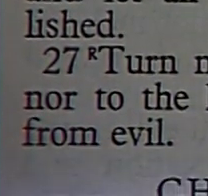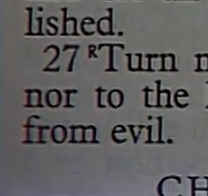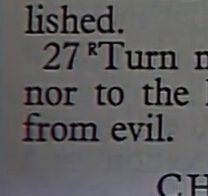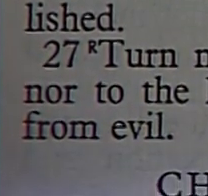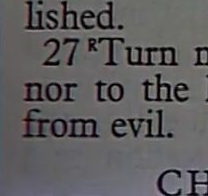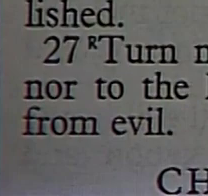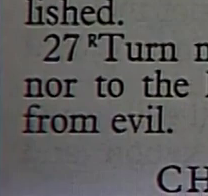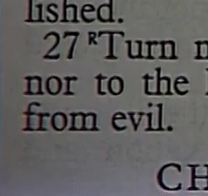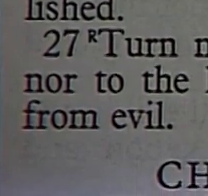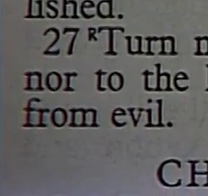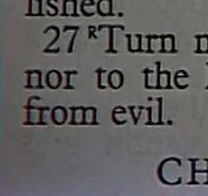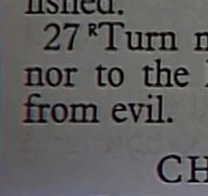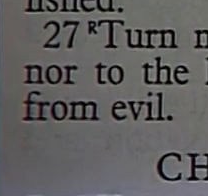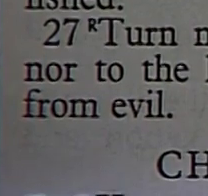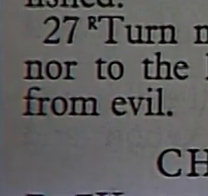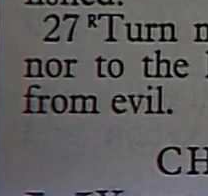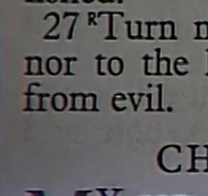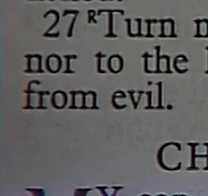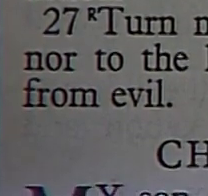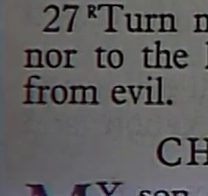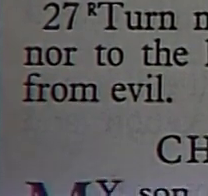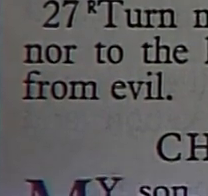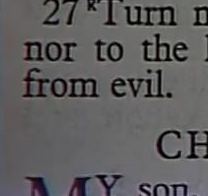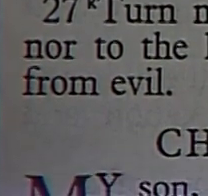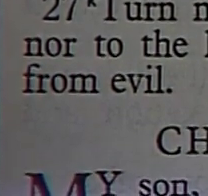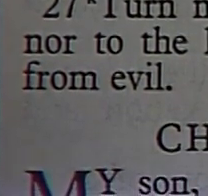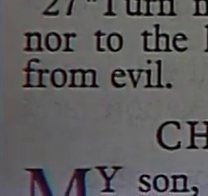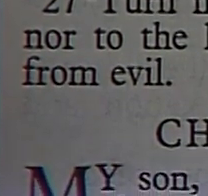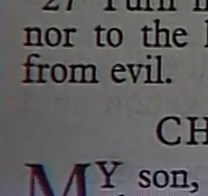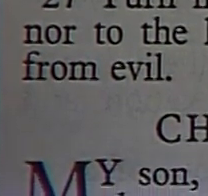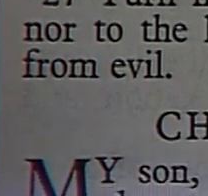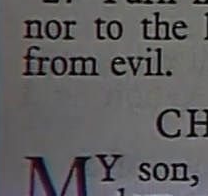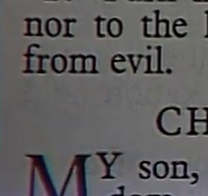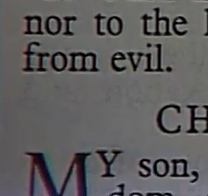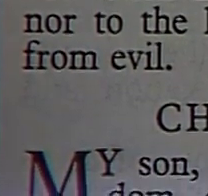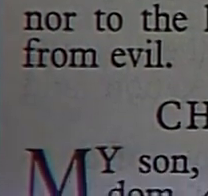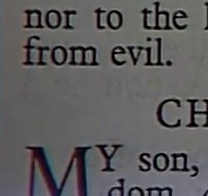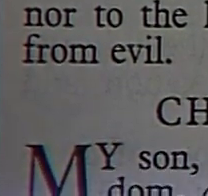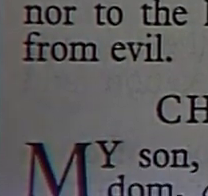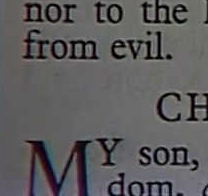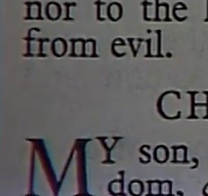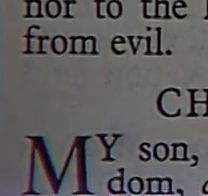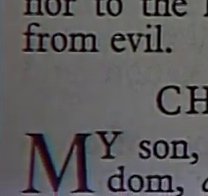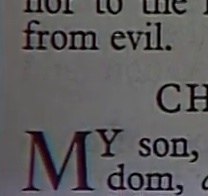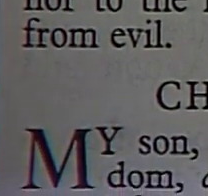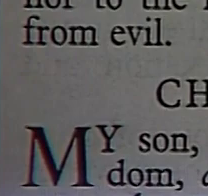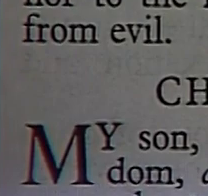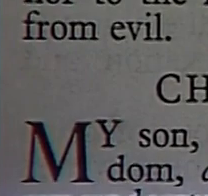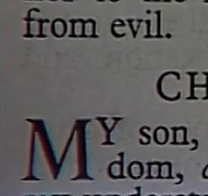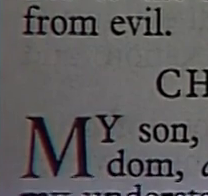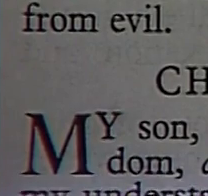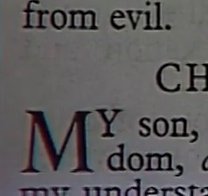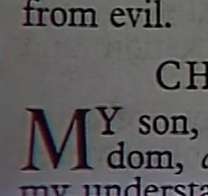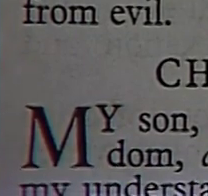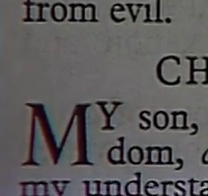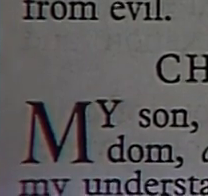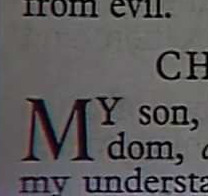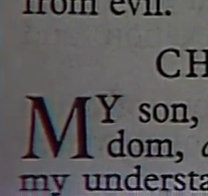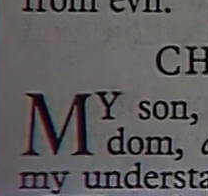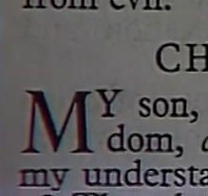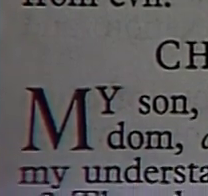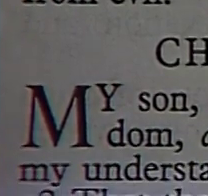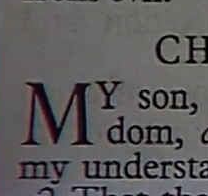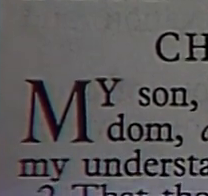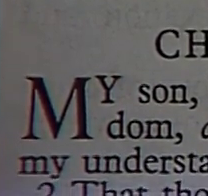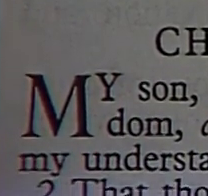and let thine eyelids look straight before thee. Ponder the path of thy feet, and let all thy ways be